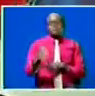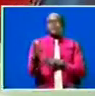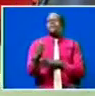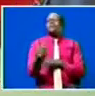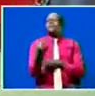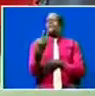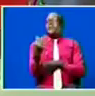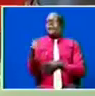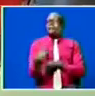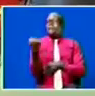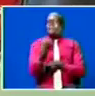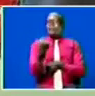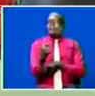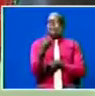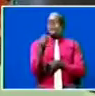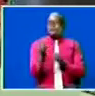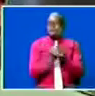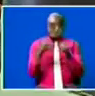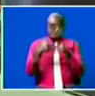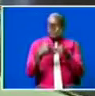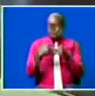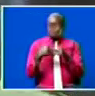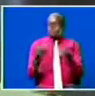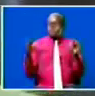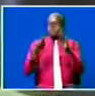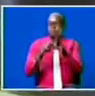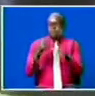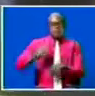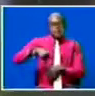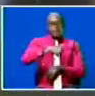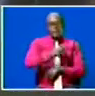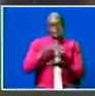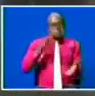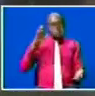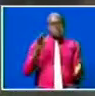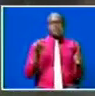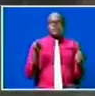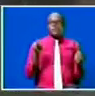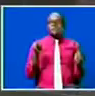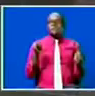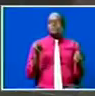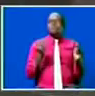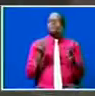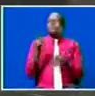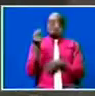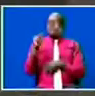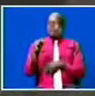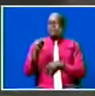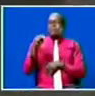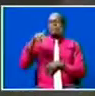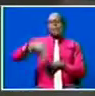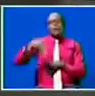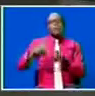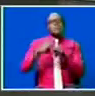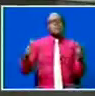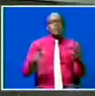May 2018. We are glad you could join us on your most qualified newscast in town. KTN Prime begins